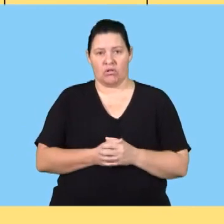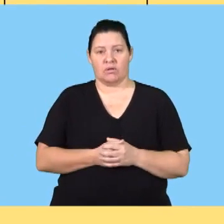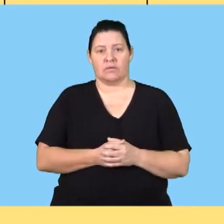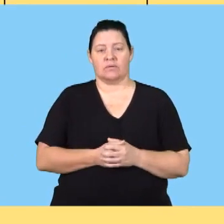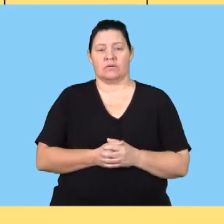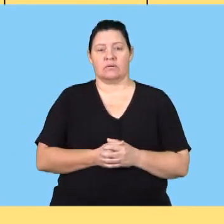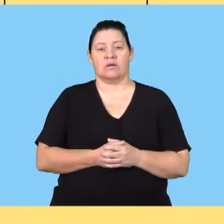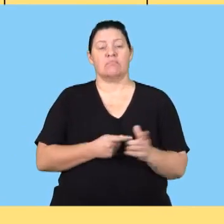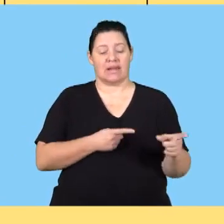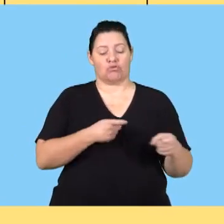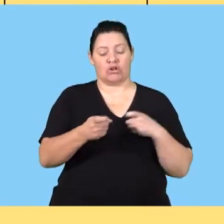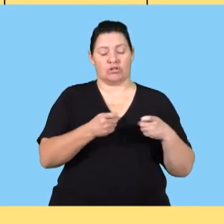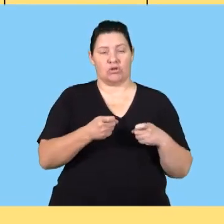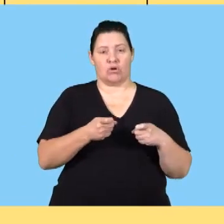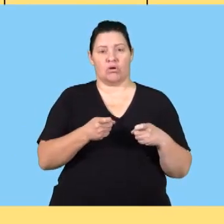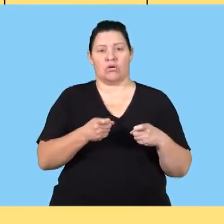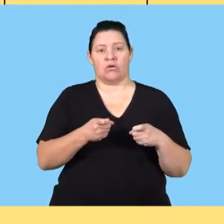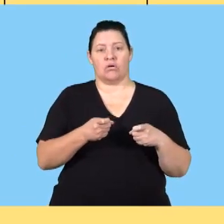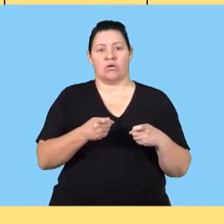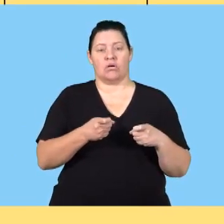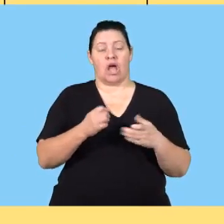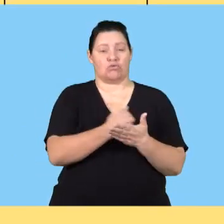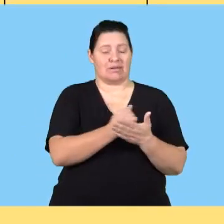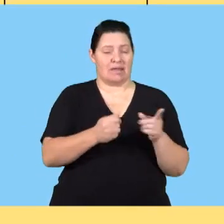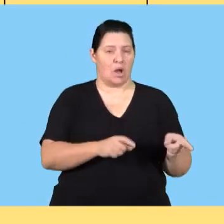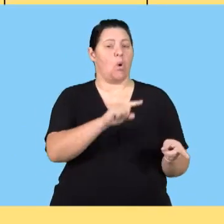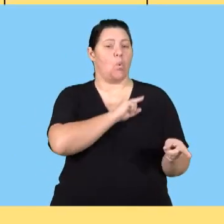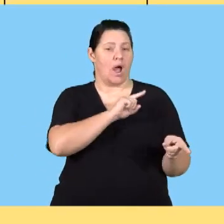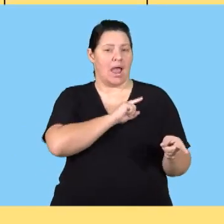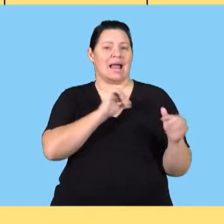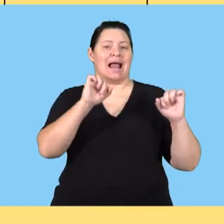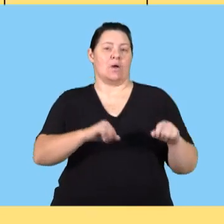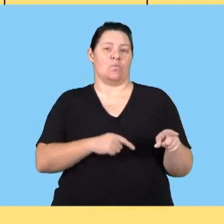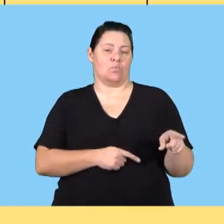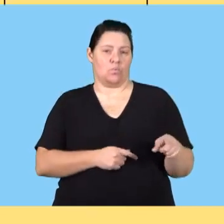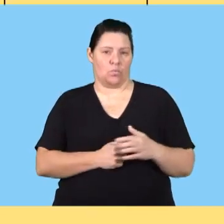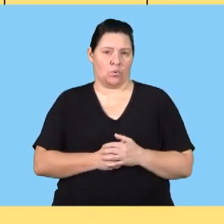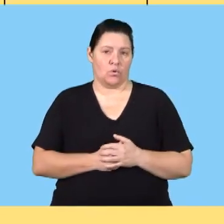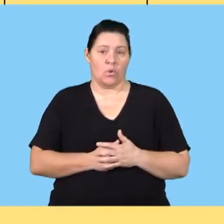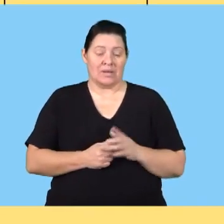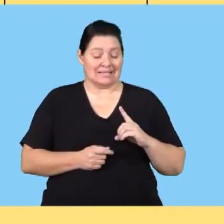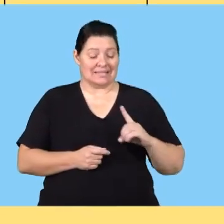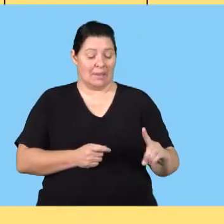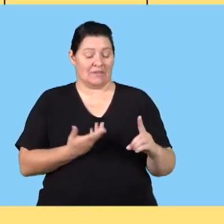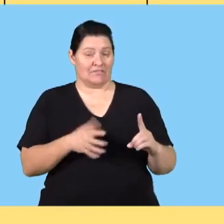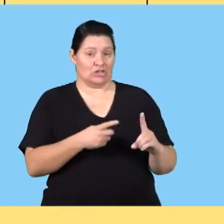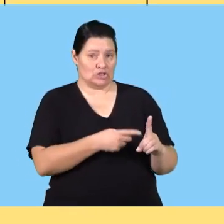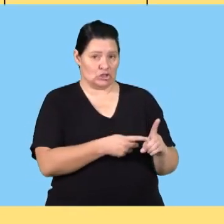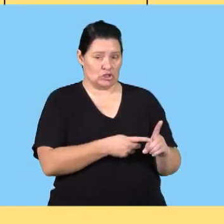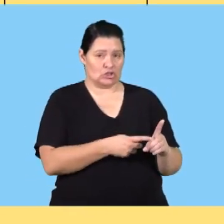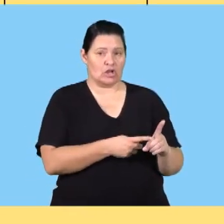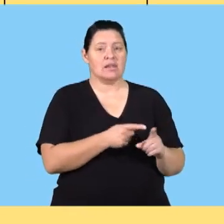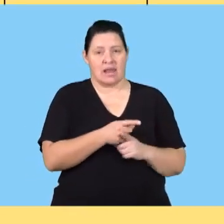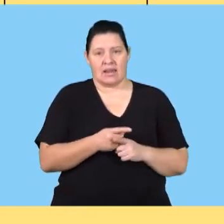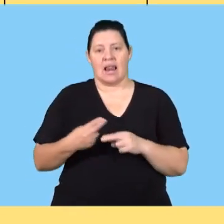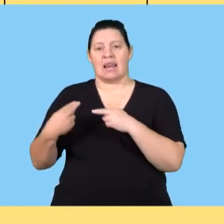So here it will be creditors control because it is an allowance. Once you debit creditors control, you're